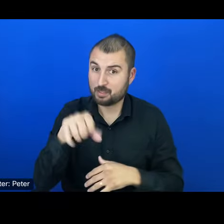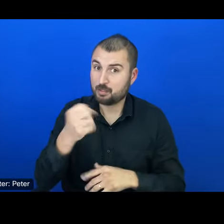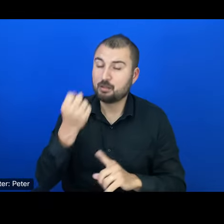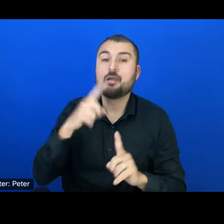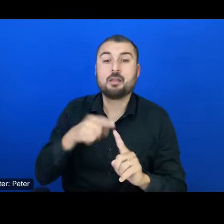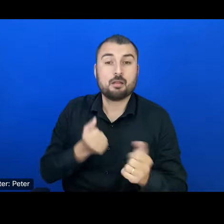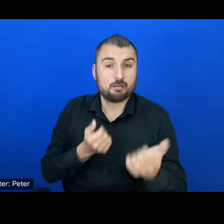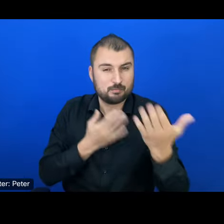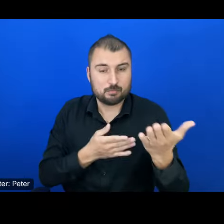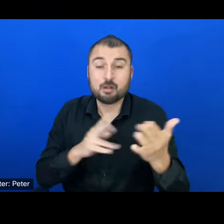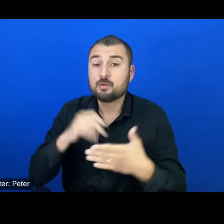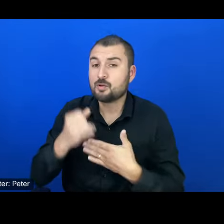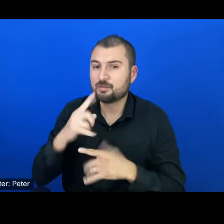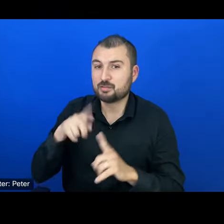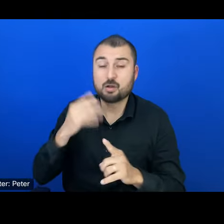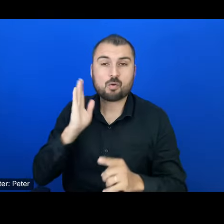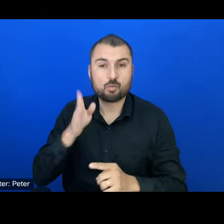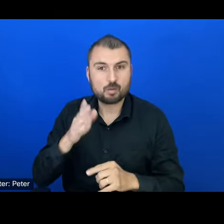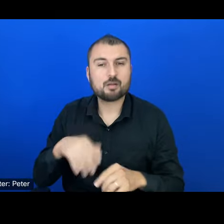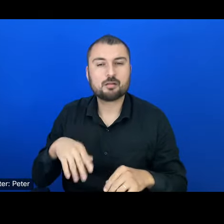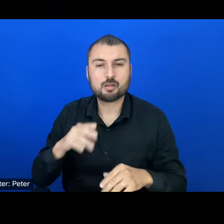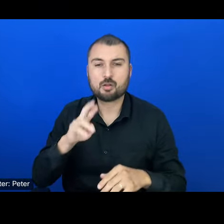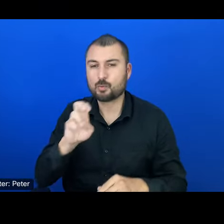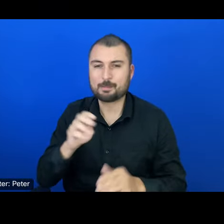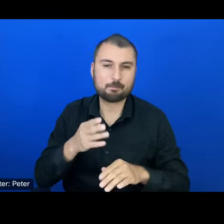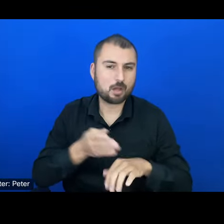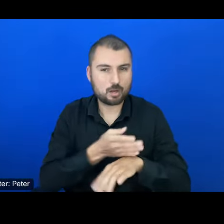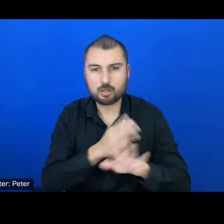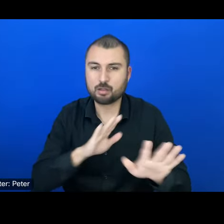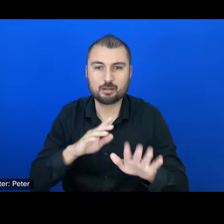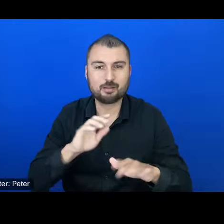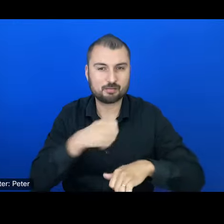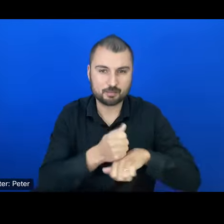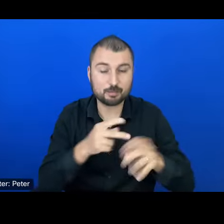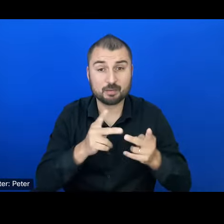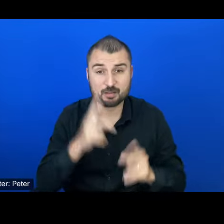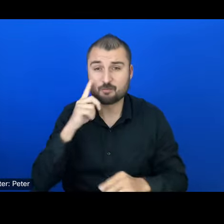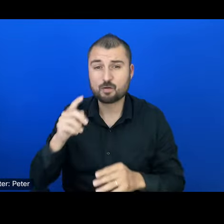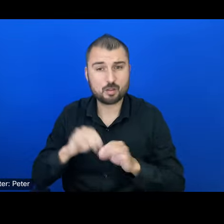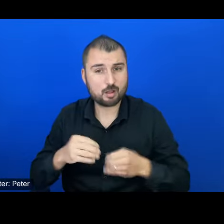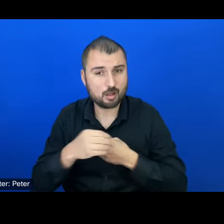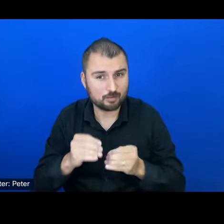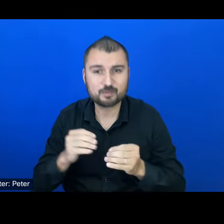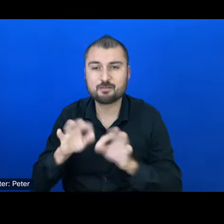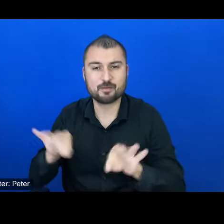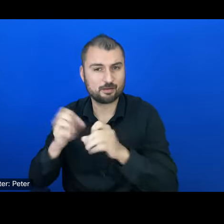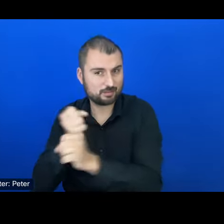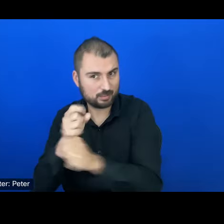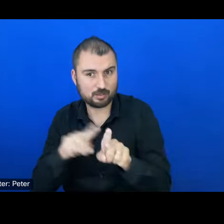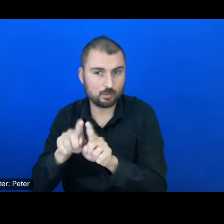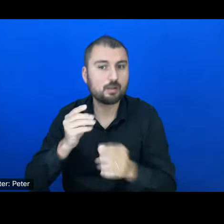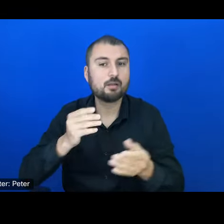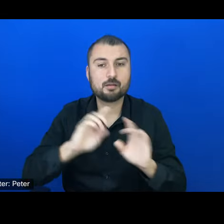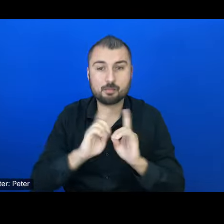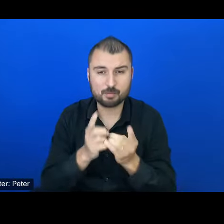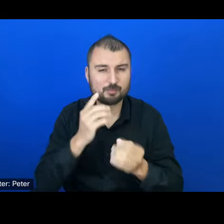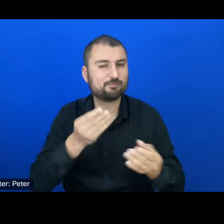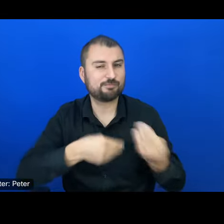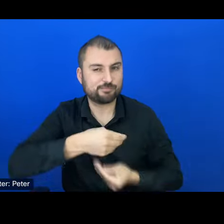The proposed project would remodel and outfit the space vacated by the Office of Vital Statistics and Department of Commerce. Expenditures